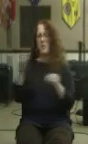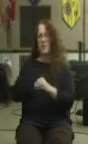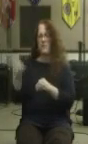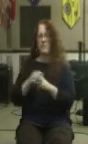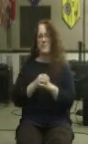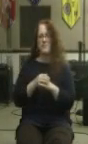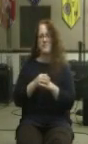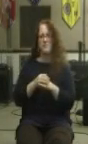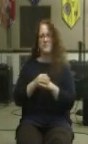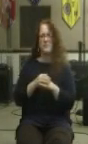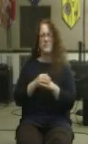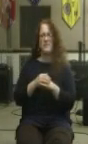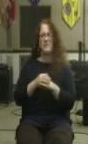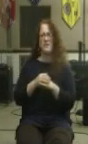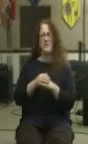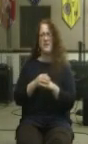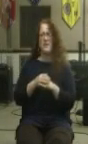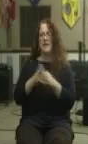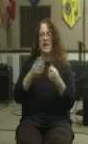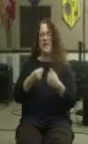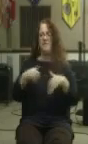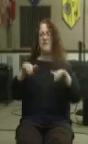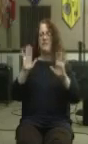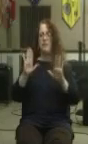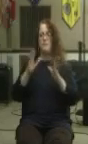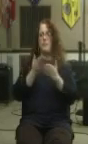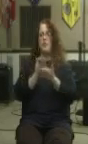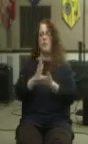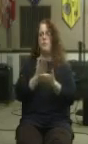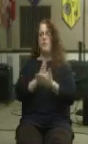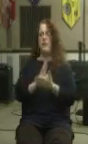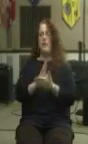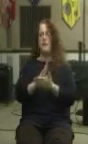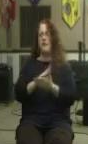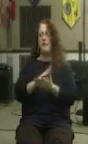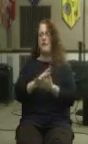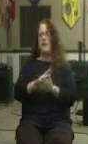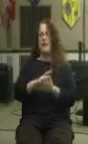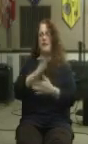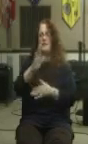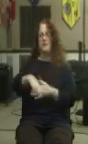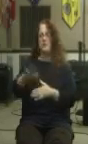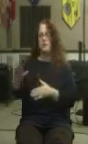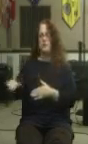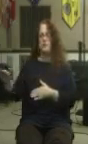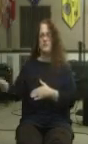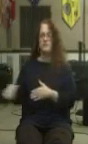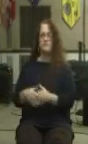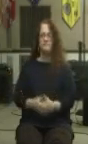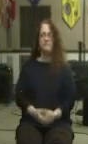The other ones who didn't move have kind of relinquished their right as children.